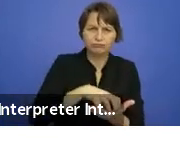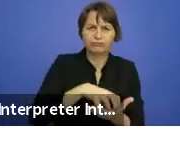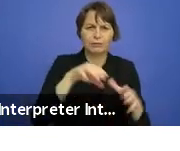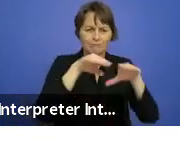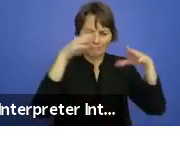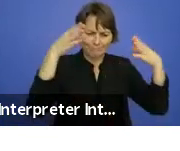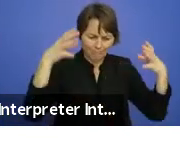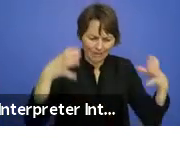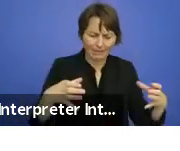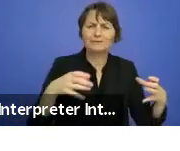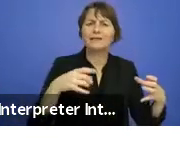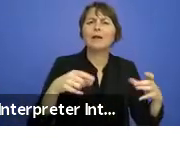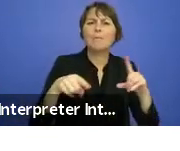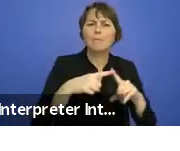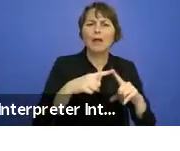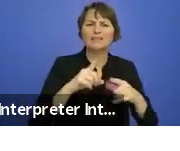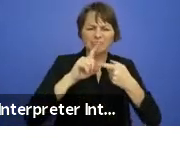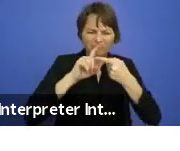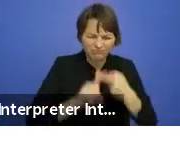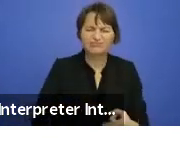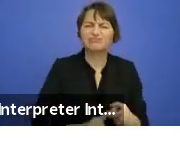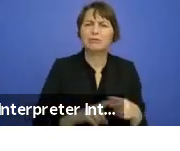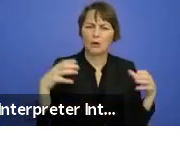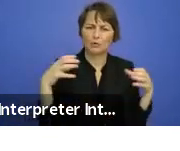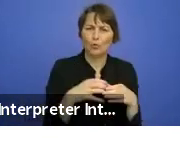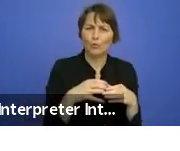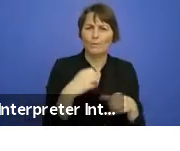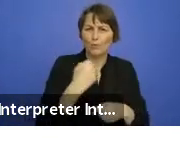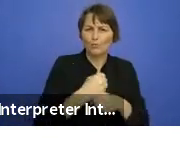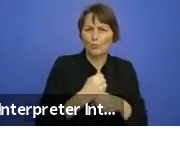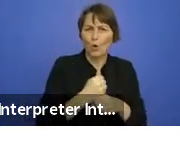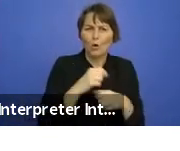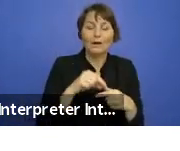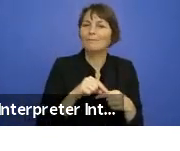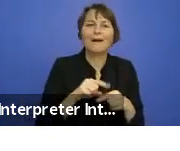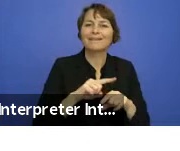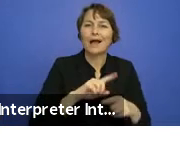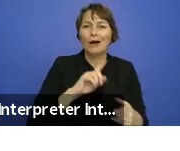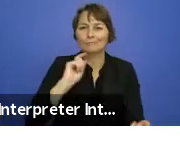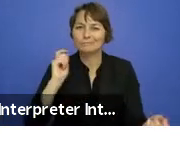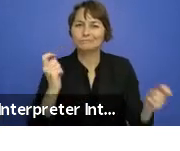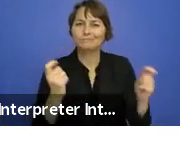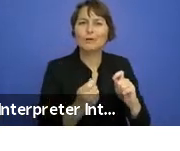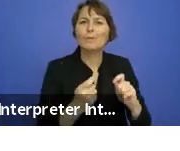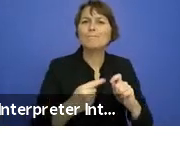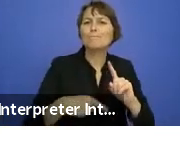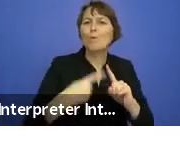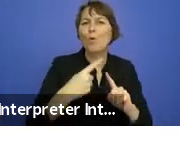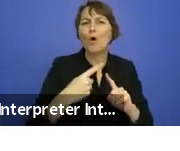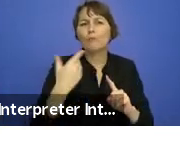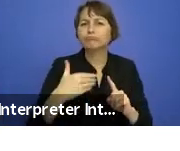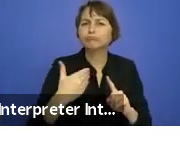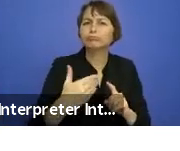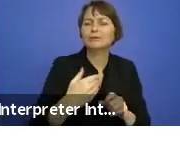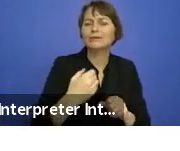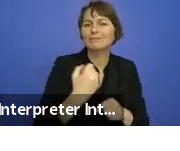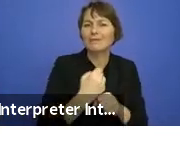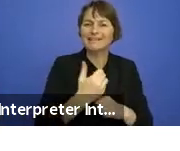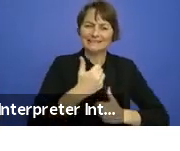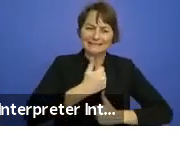towards something more, let's say, non-standard or typical working model where companies sell productions